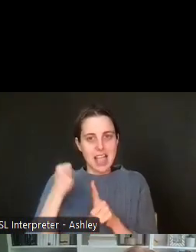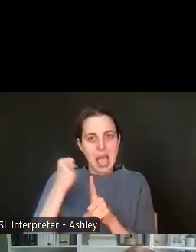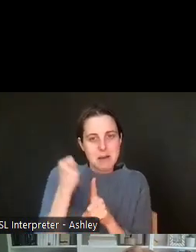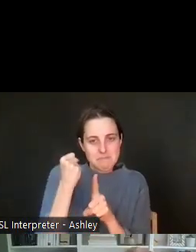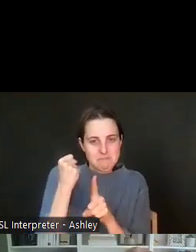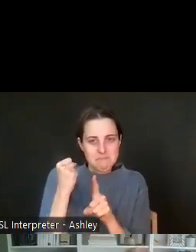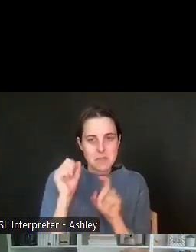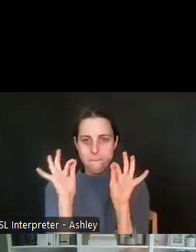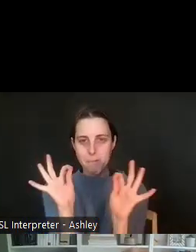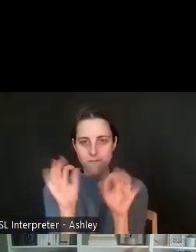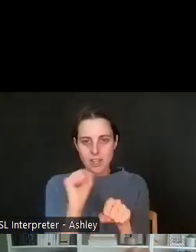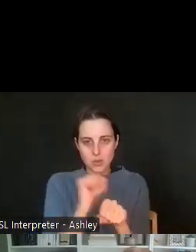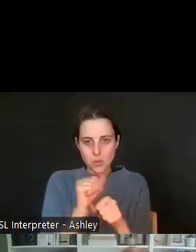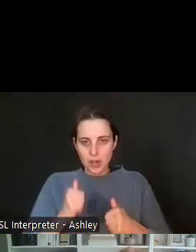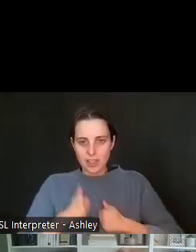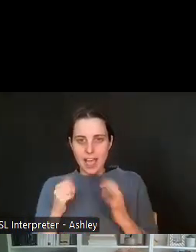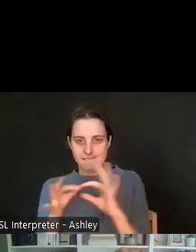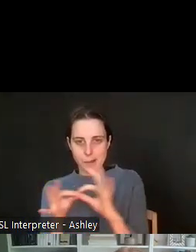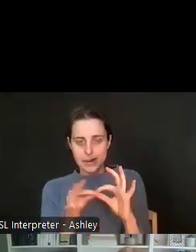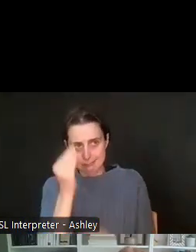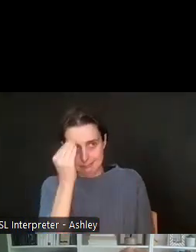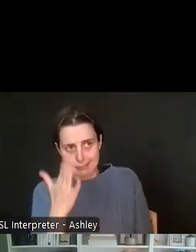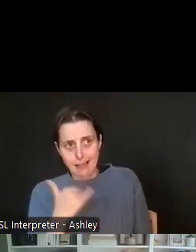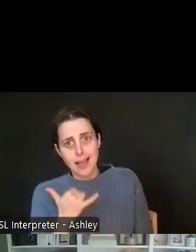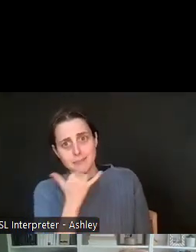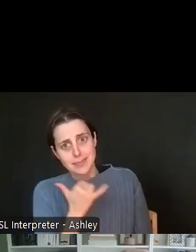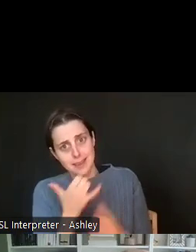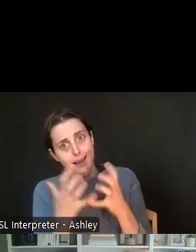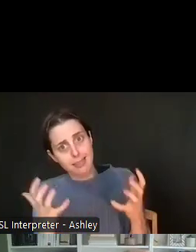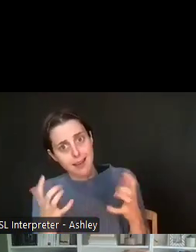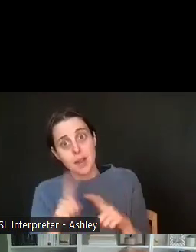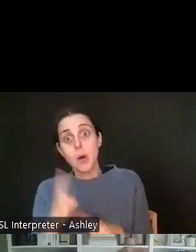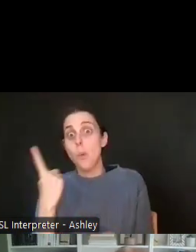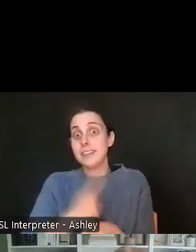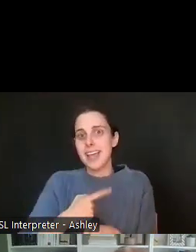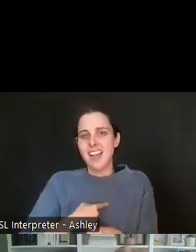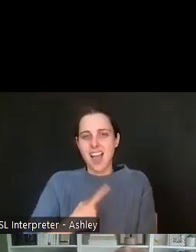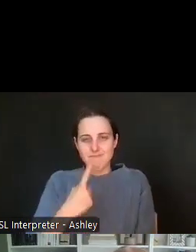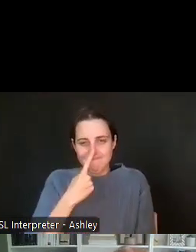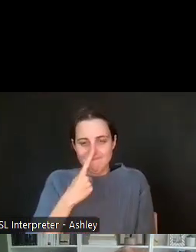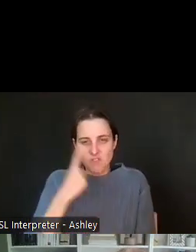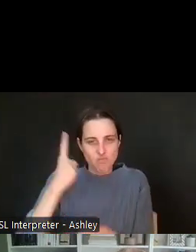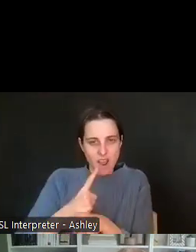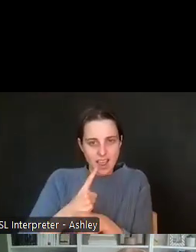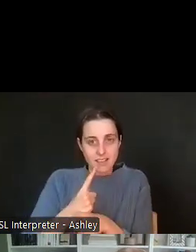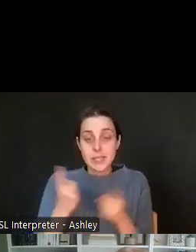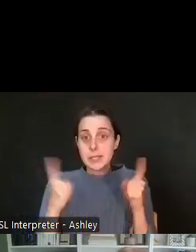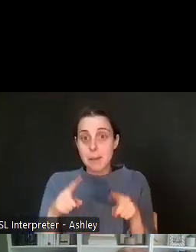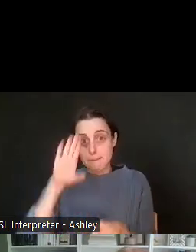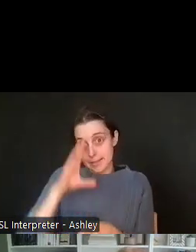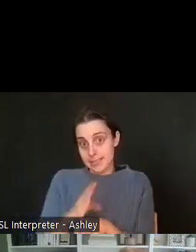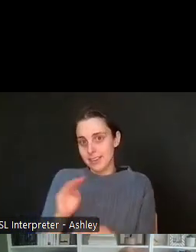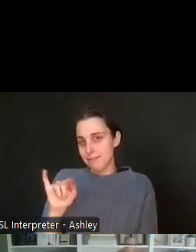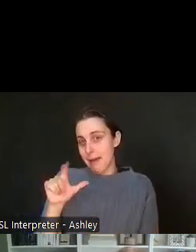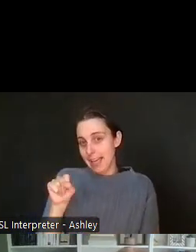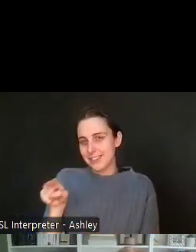lot. I get it wrong a lot, but one day I know I got it right. Our son Miles was in kindergarten